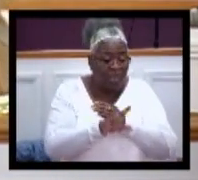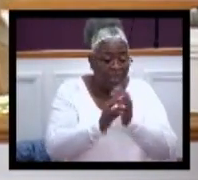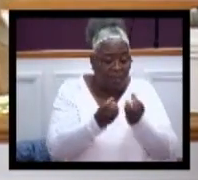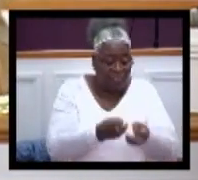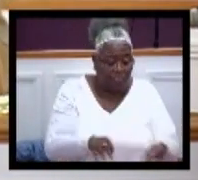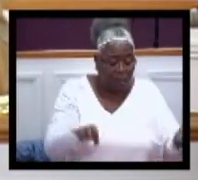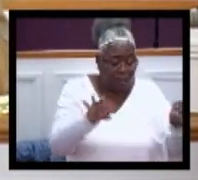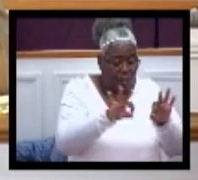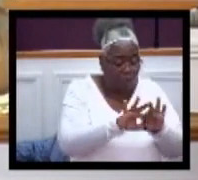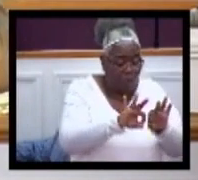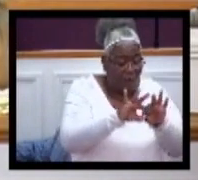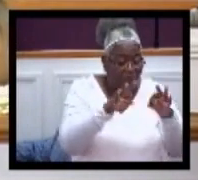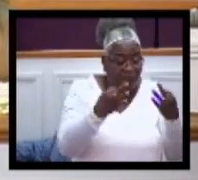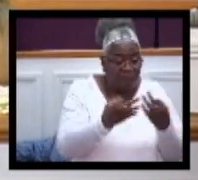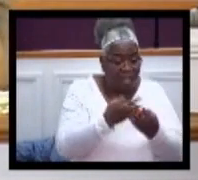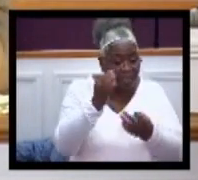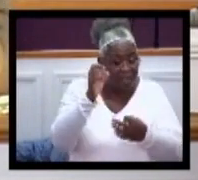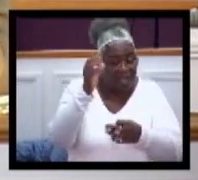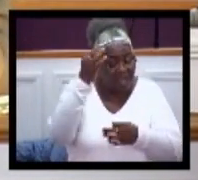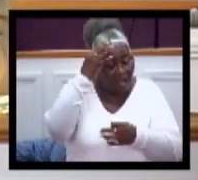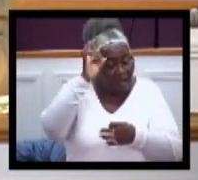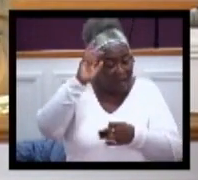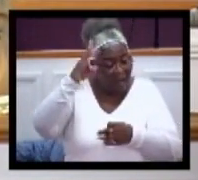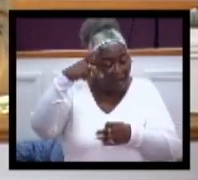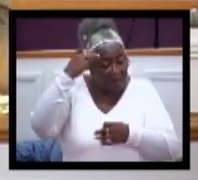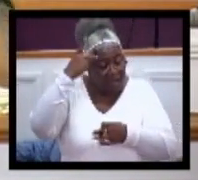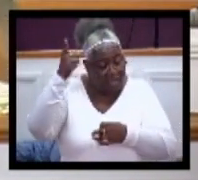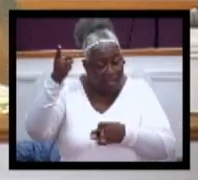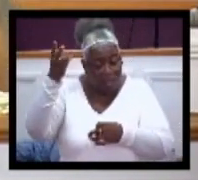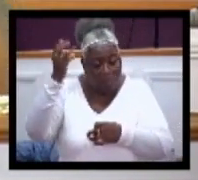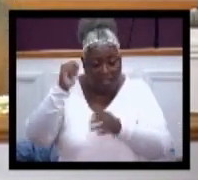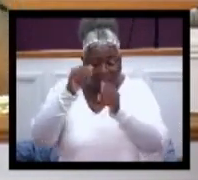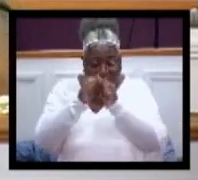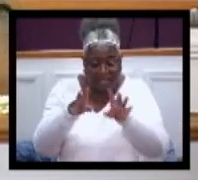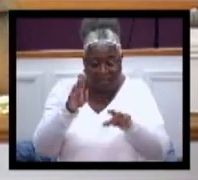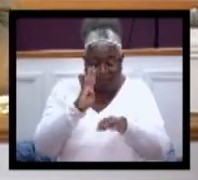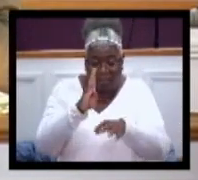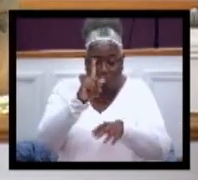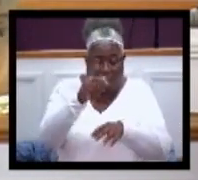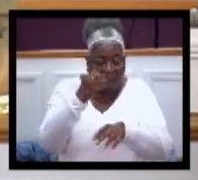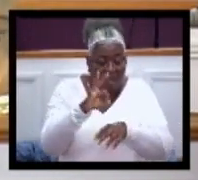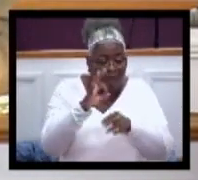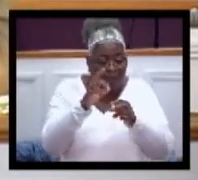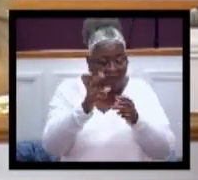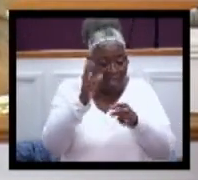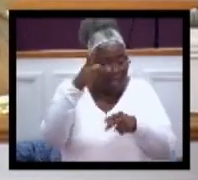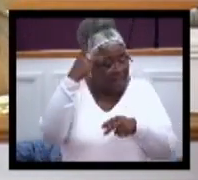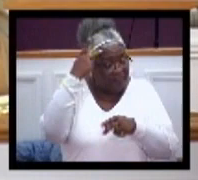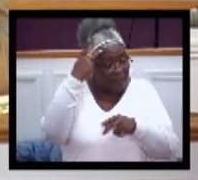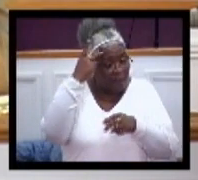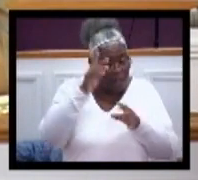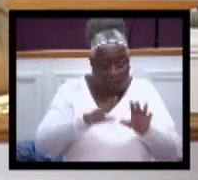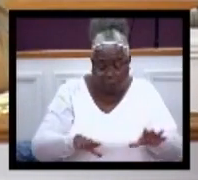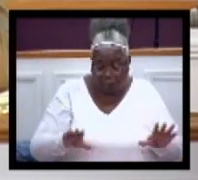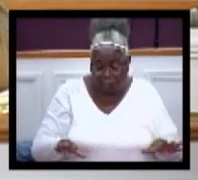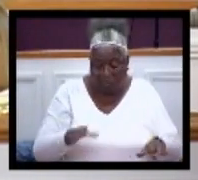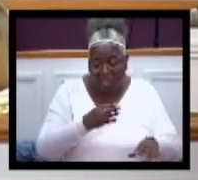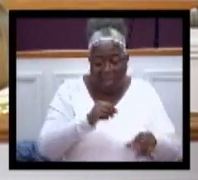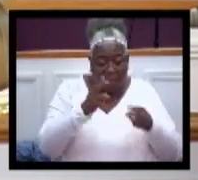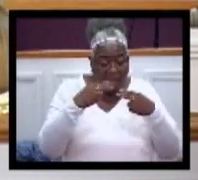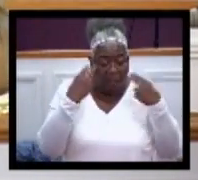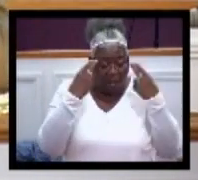was blessed to be one of Pharaoh's children and would have been